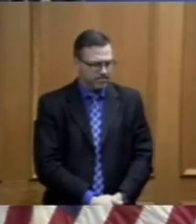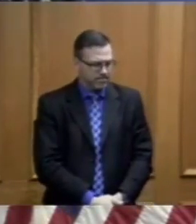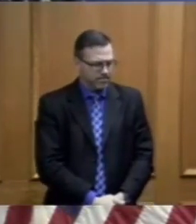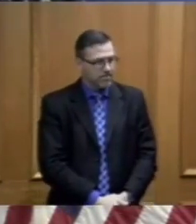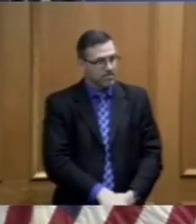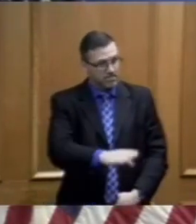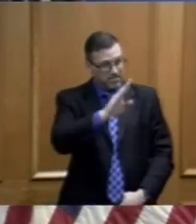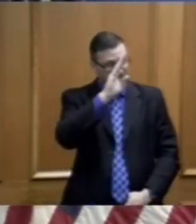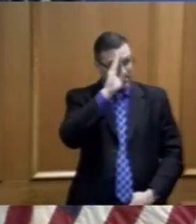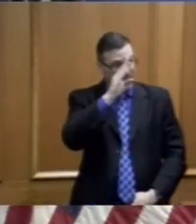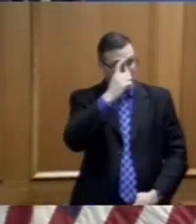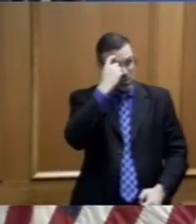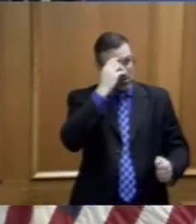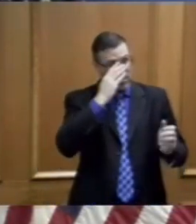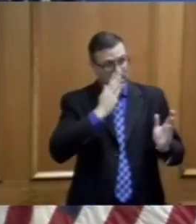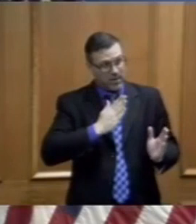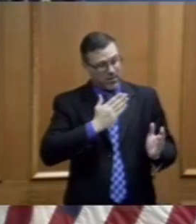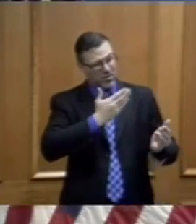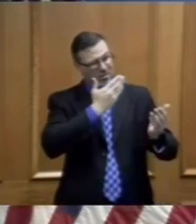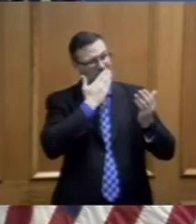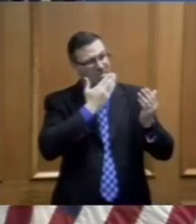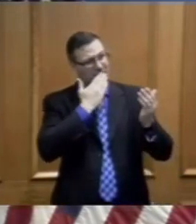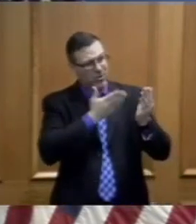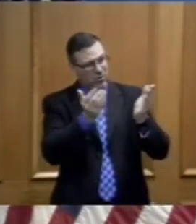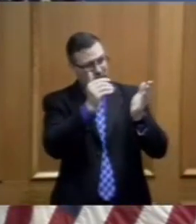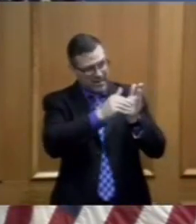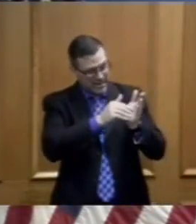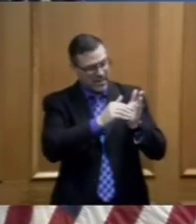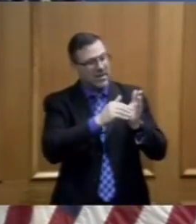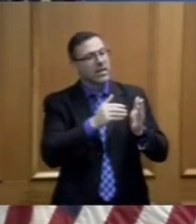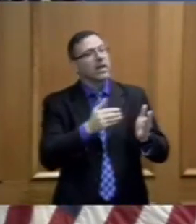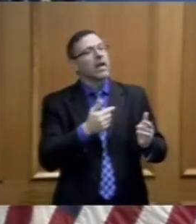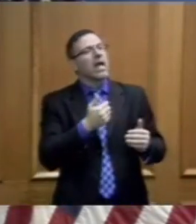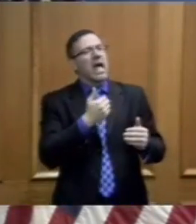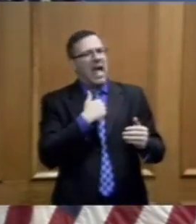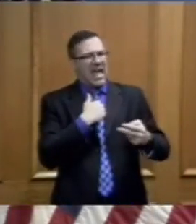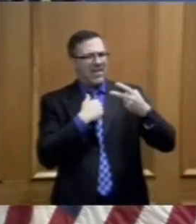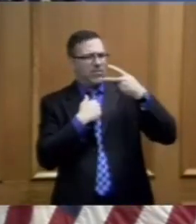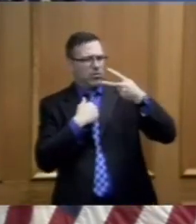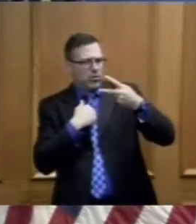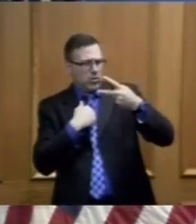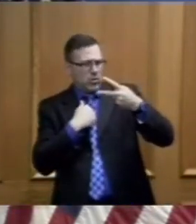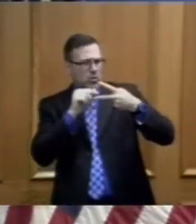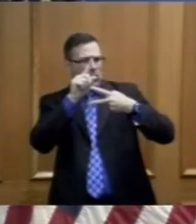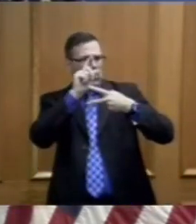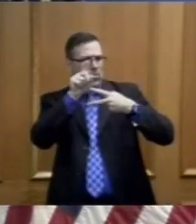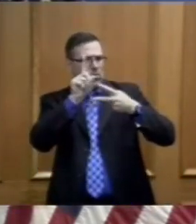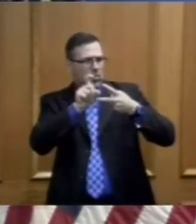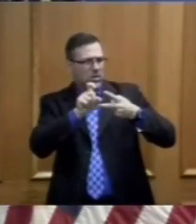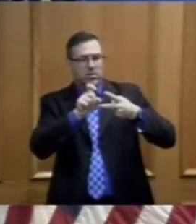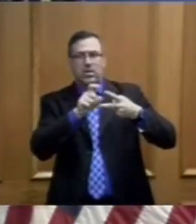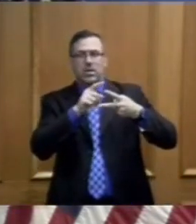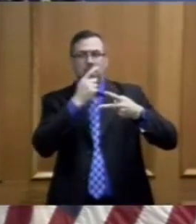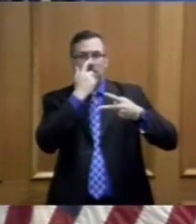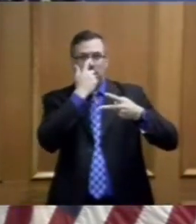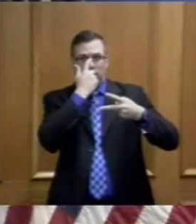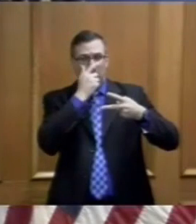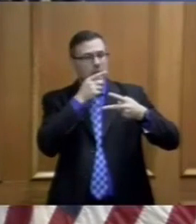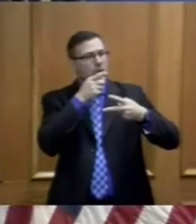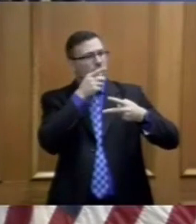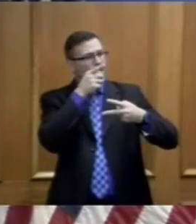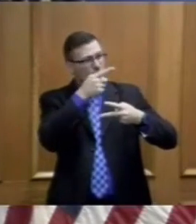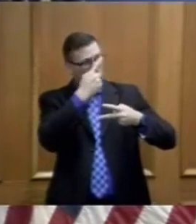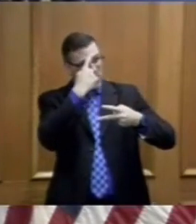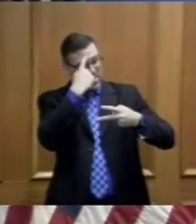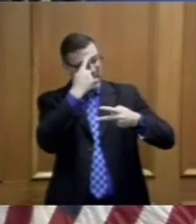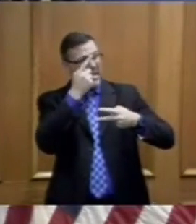Hello, Governor. Thanks again, as the others have said, for taking our question. I have two parts, if I may. Are you thinking of cutting back on the